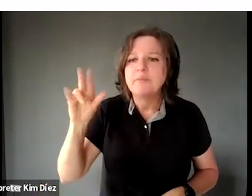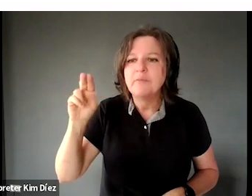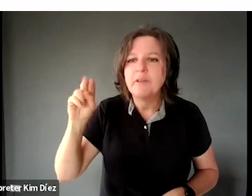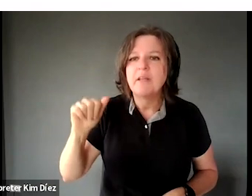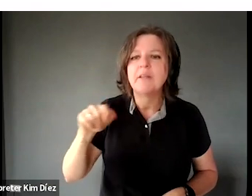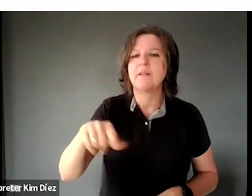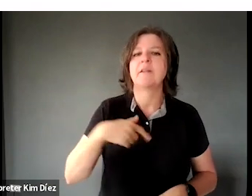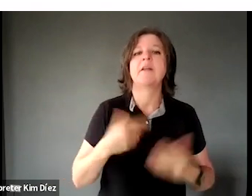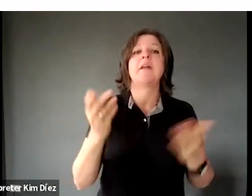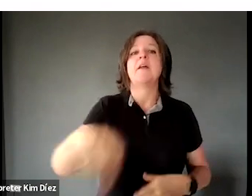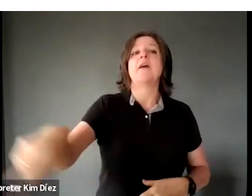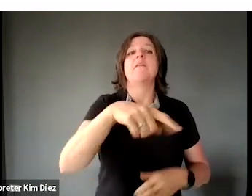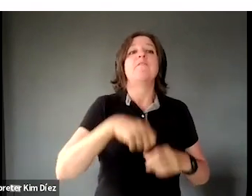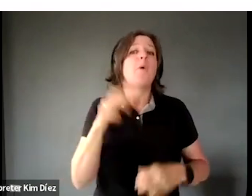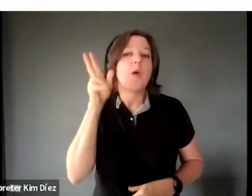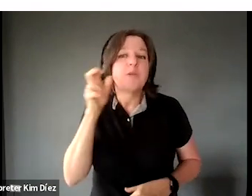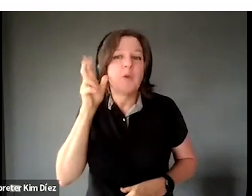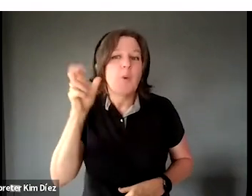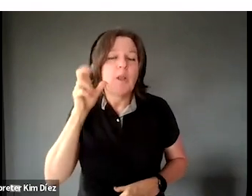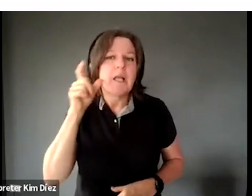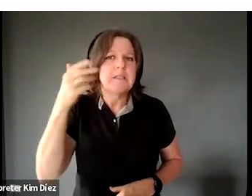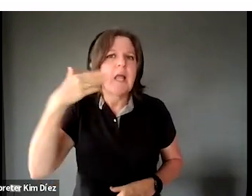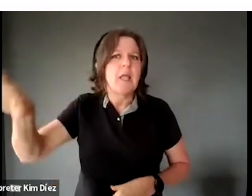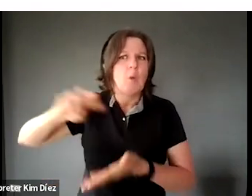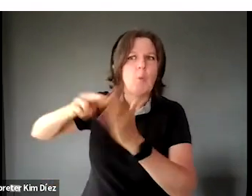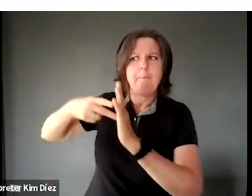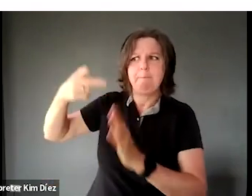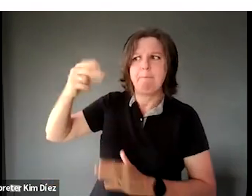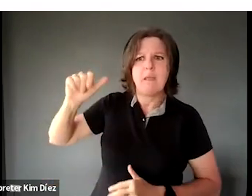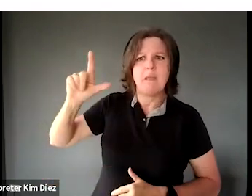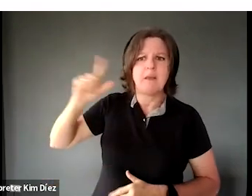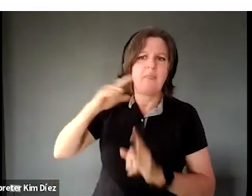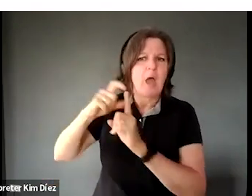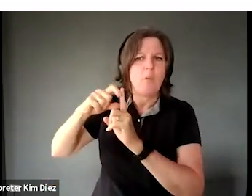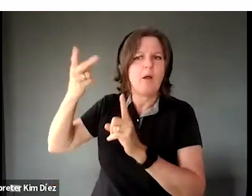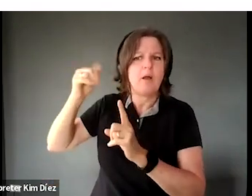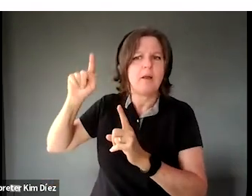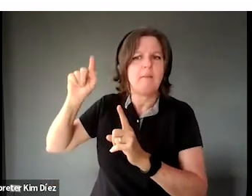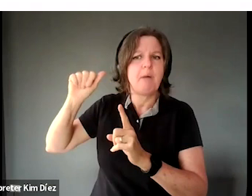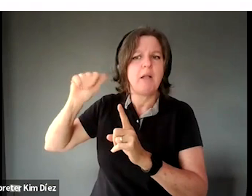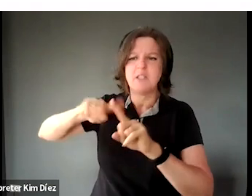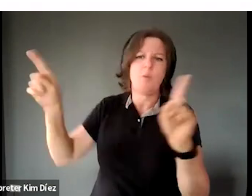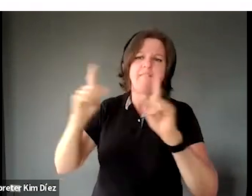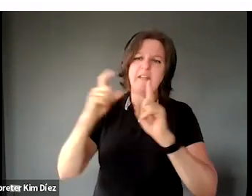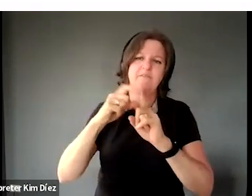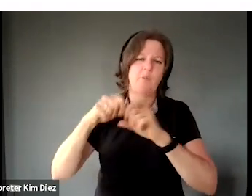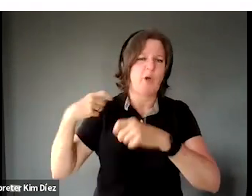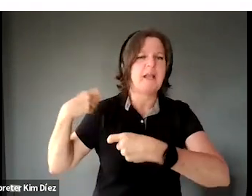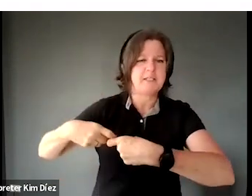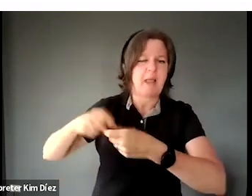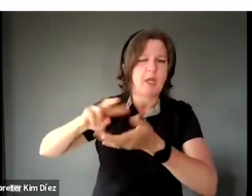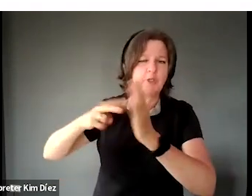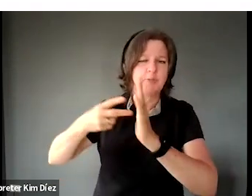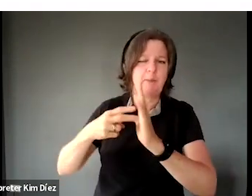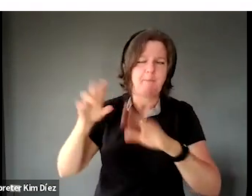And that's important to say. For those who were listening in Spanish and don't know what palta is,